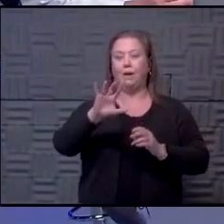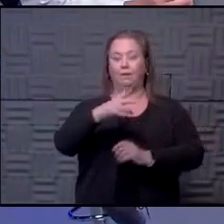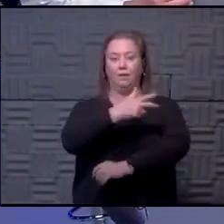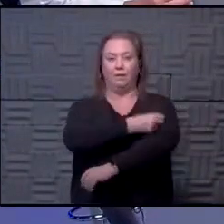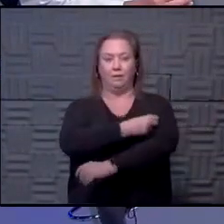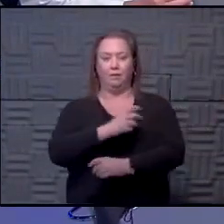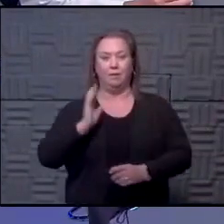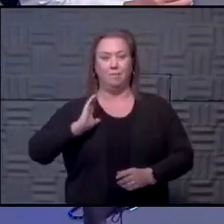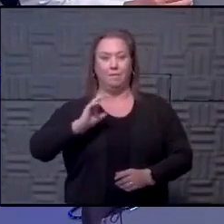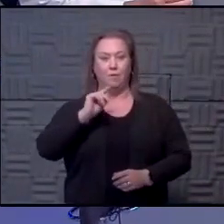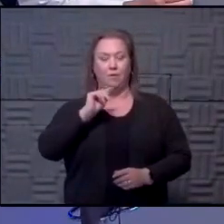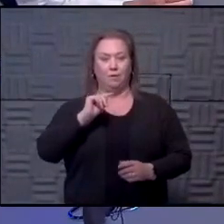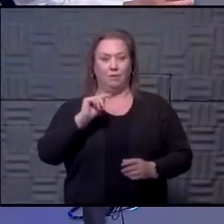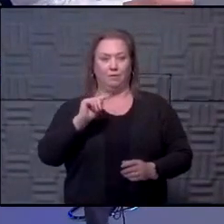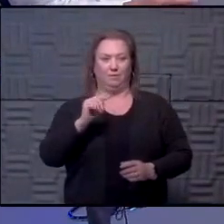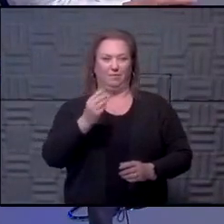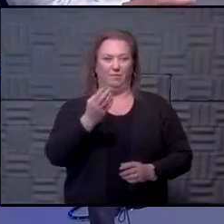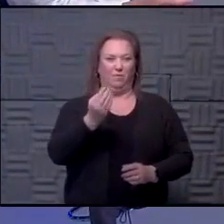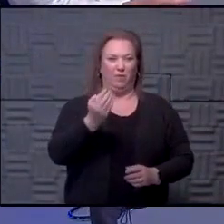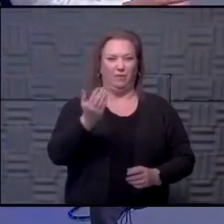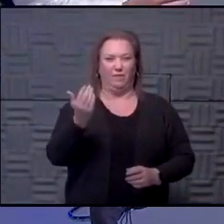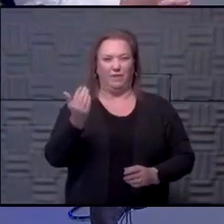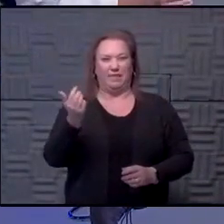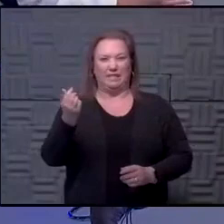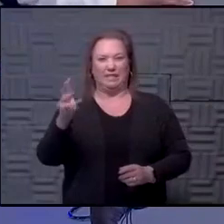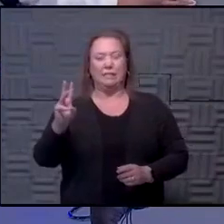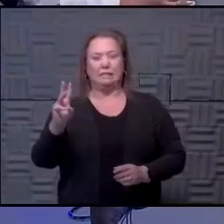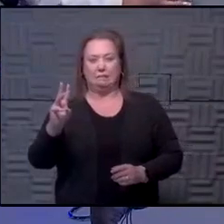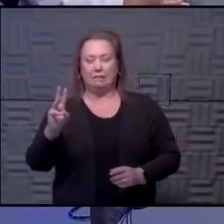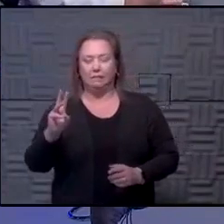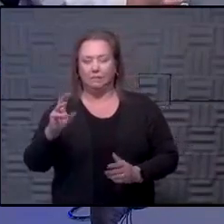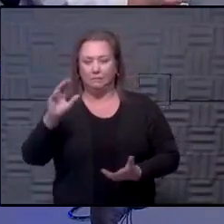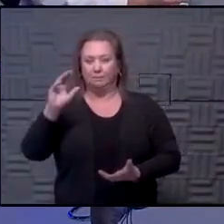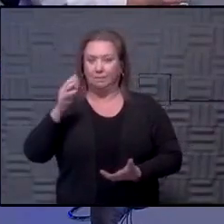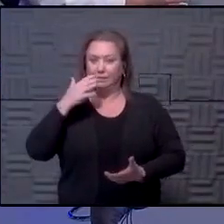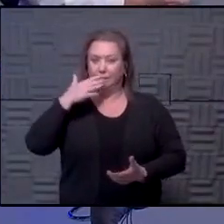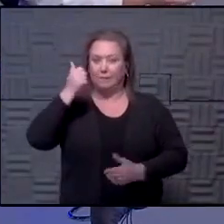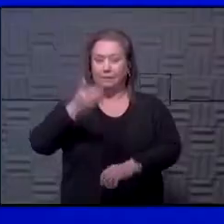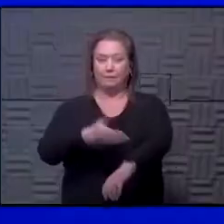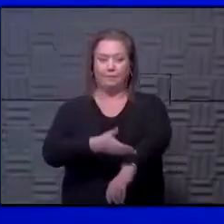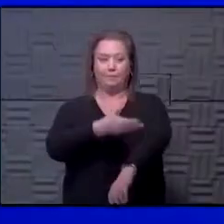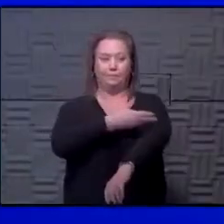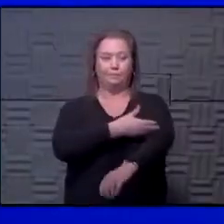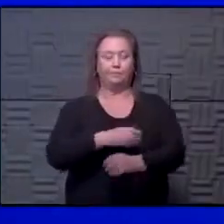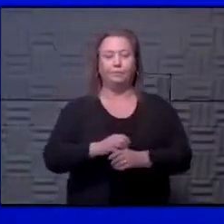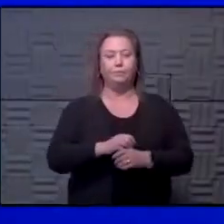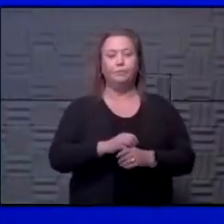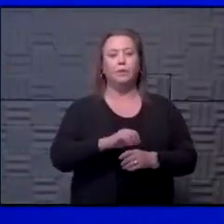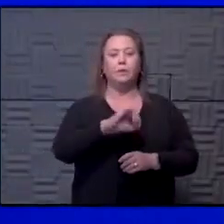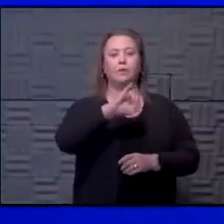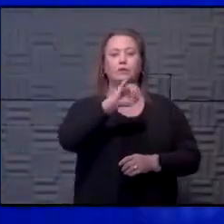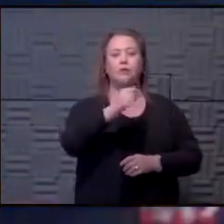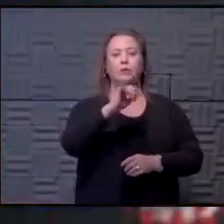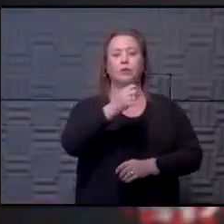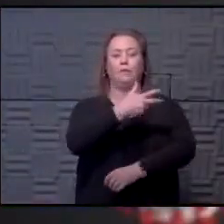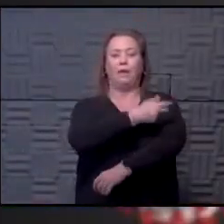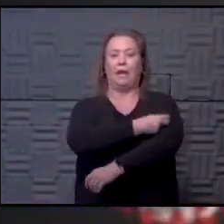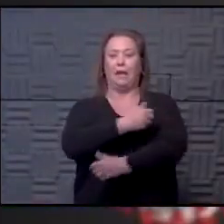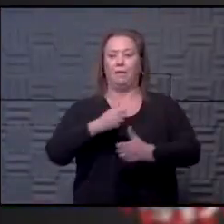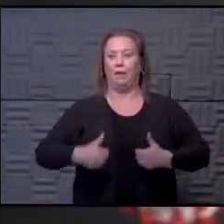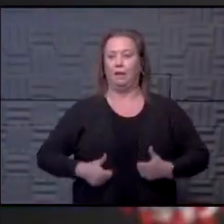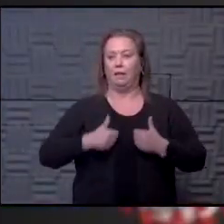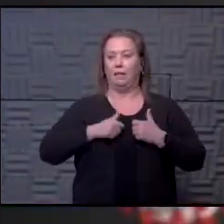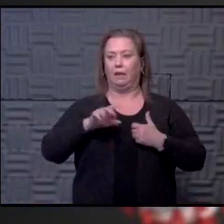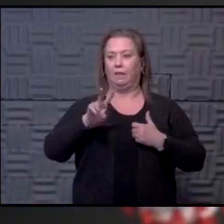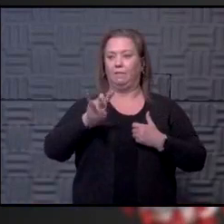we It's were in the 0.9. teens at 25, one I point, think, at one point. Yeah, so it's a lot better. Okay, Jess. all right, does the J&J vaccine contain a live